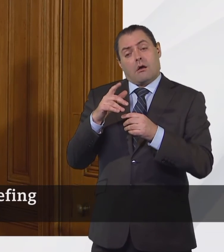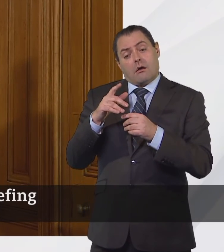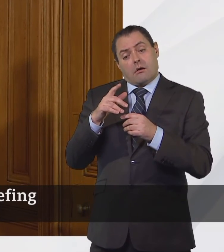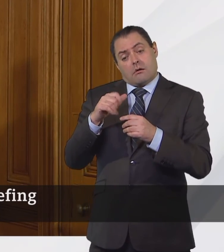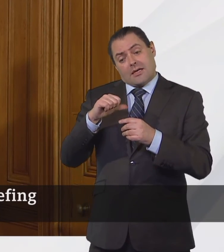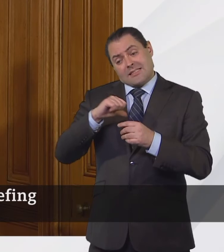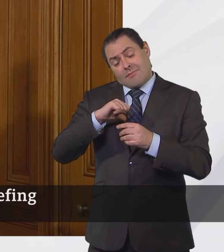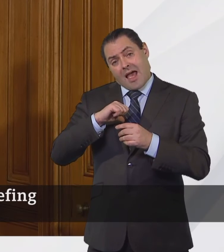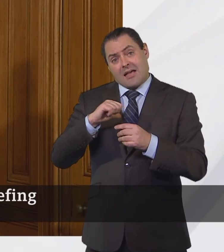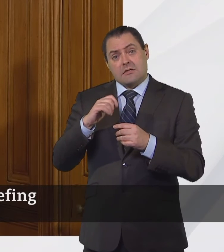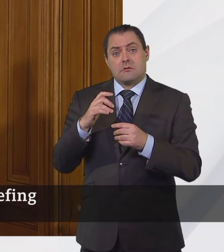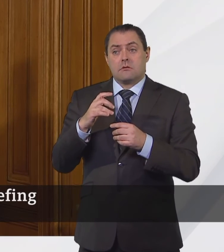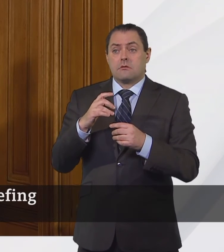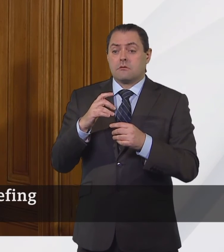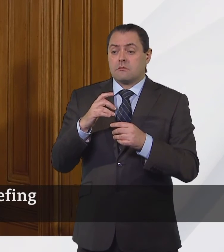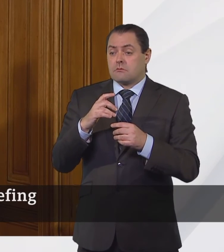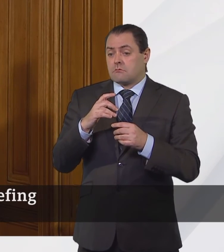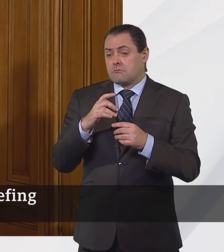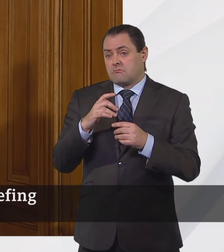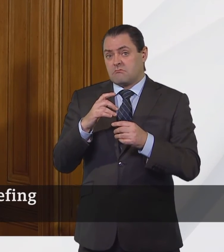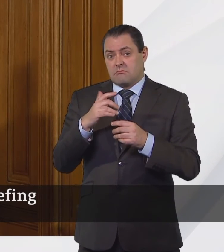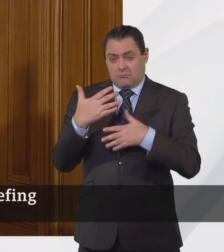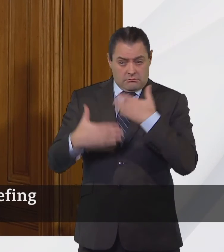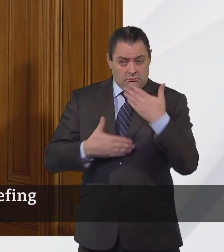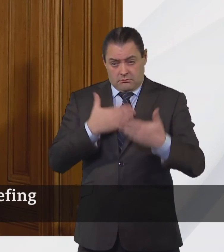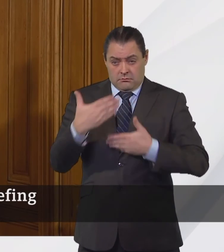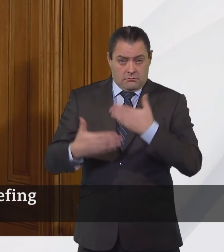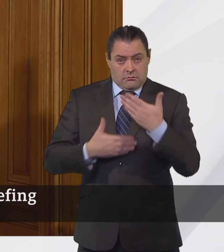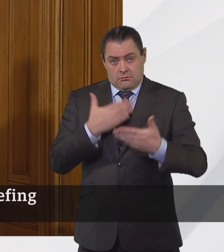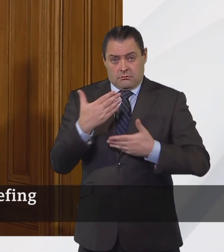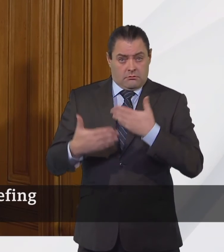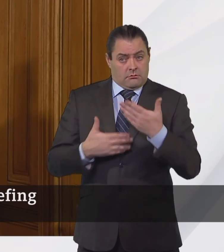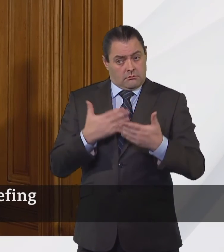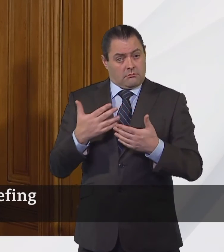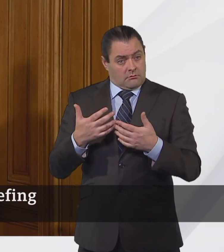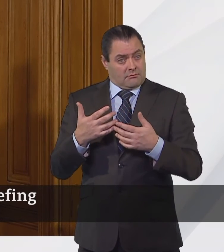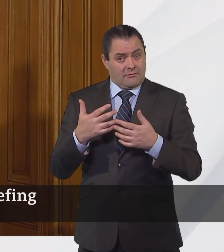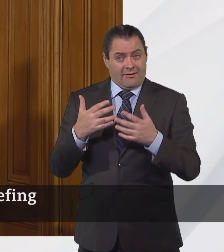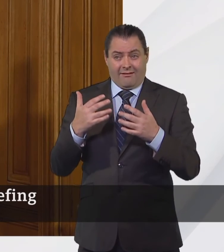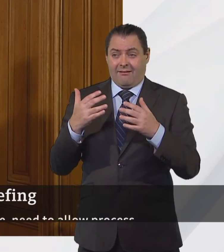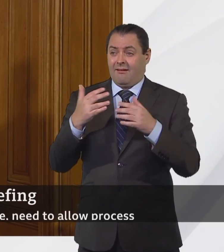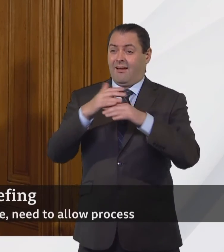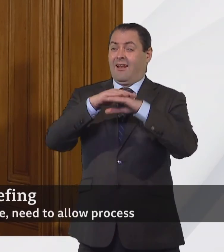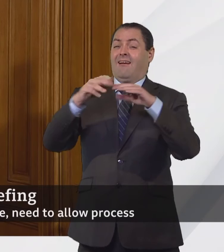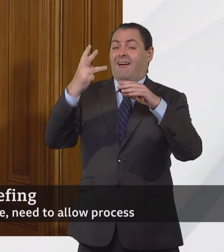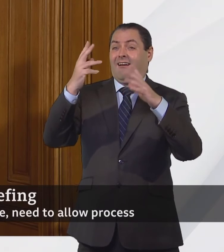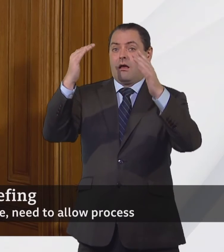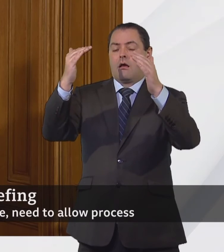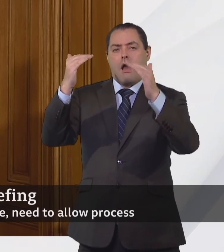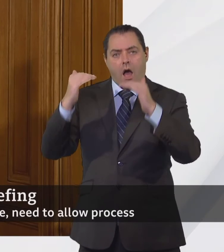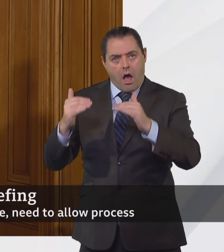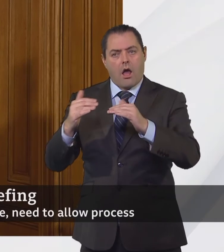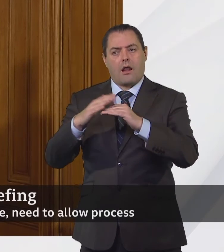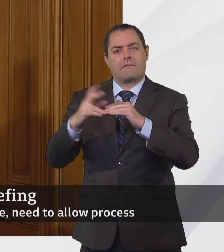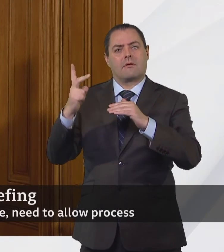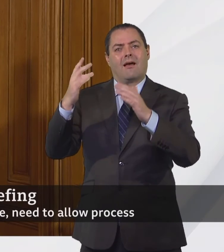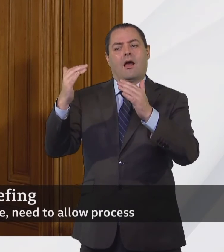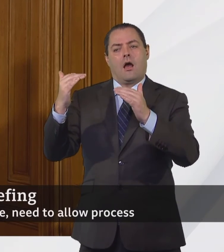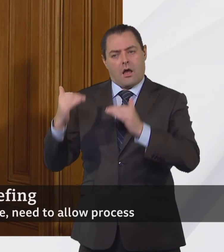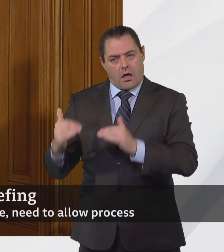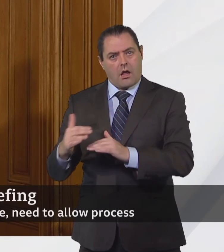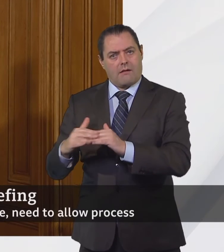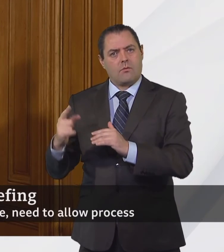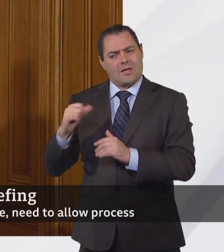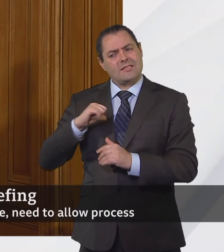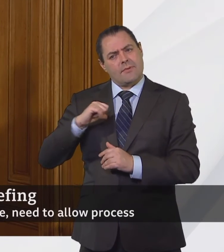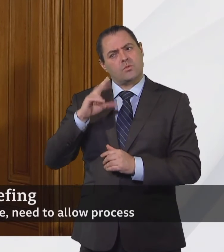a situation where little by little bits of the country can start to sort of walk out of this, down the tiers, as we head towards a period where we